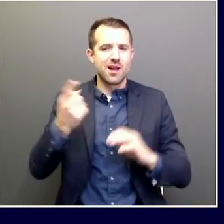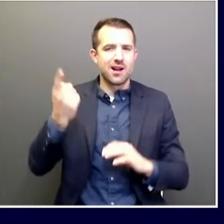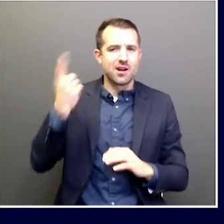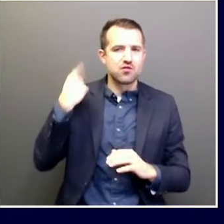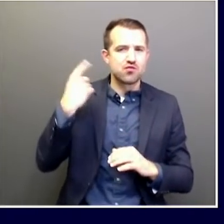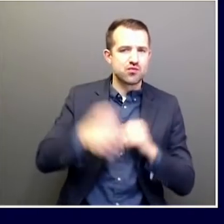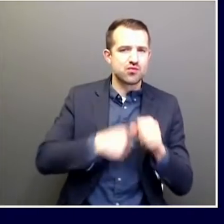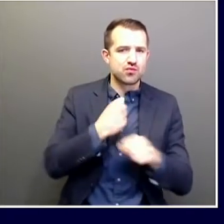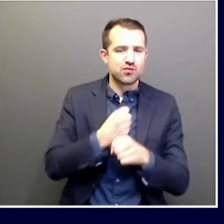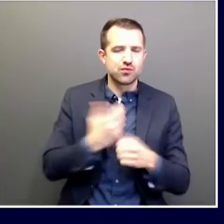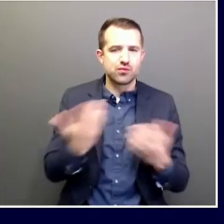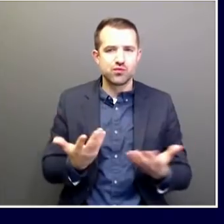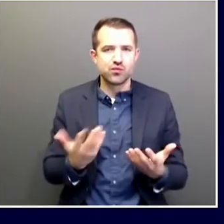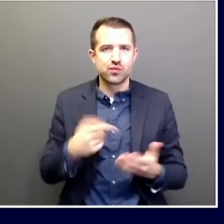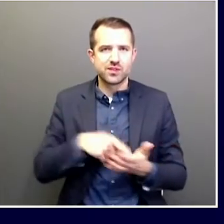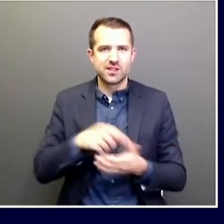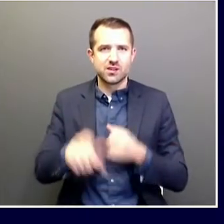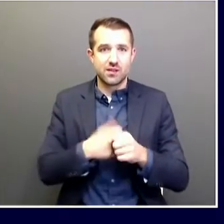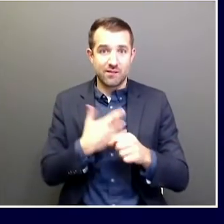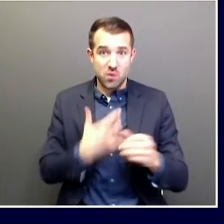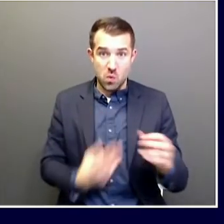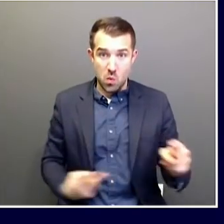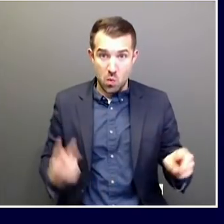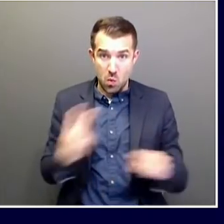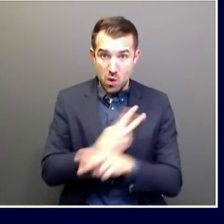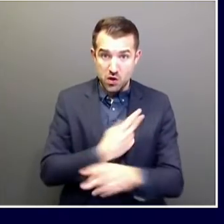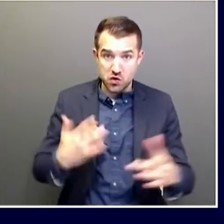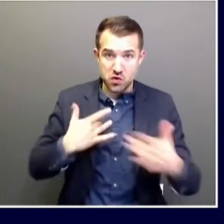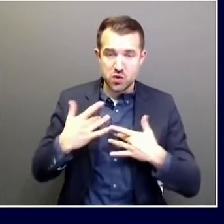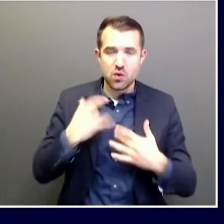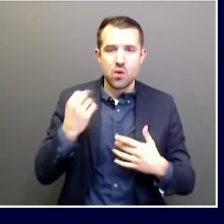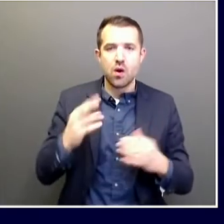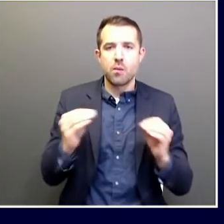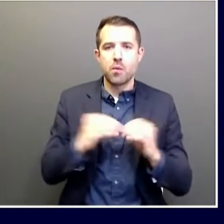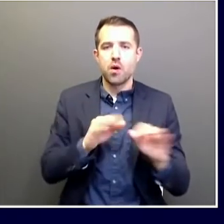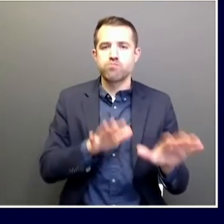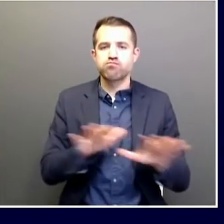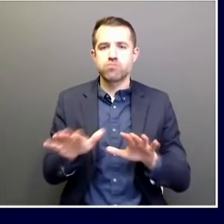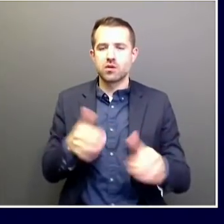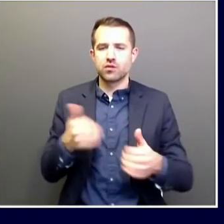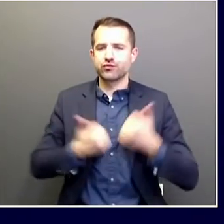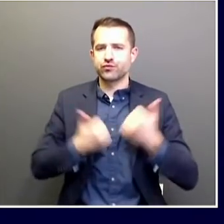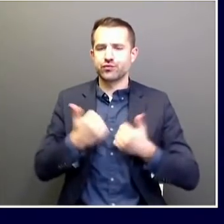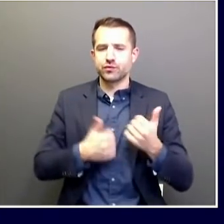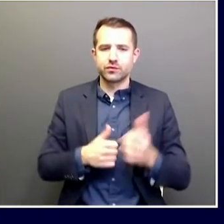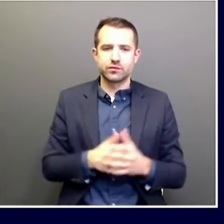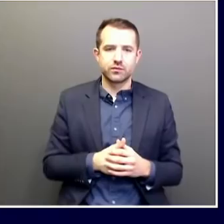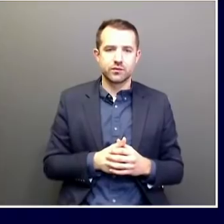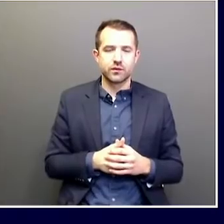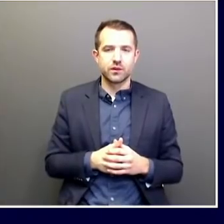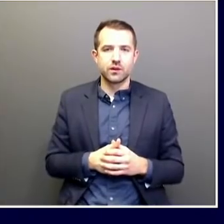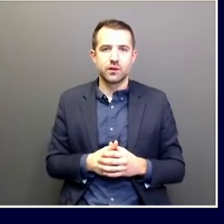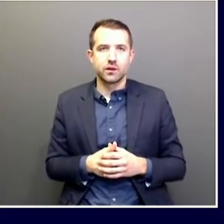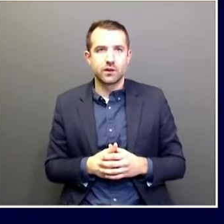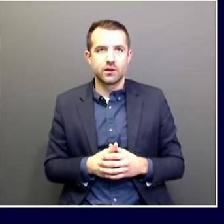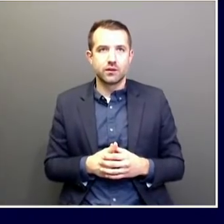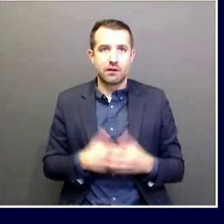have improved? Or just overall, can you compare? No, Sean, things are bad.